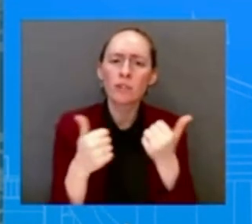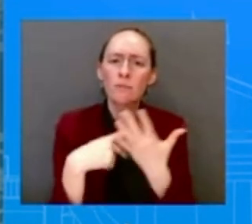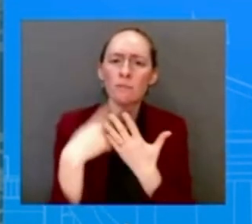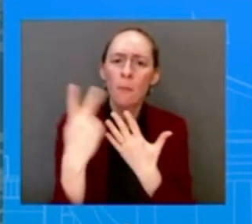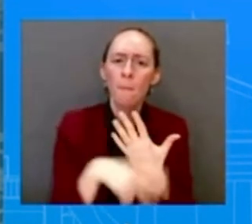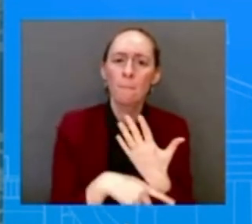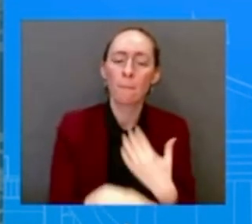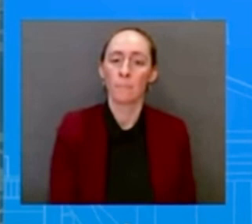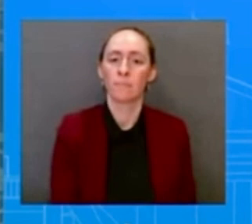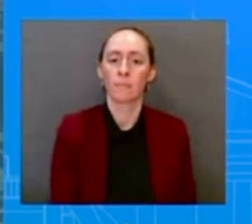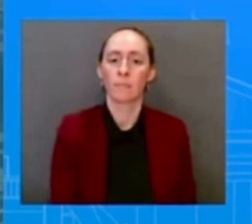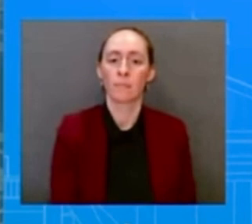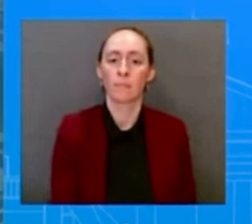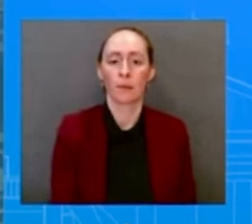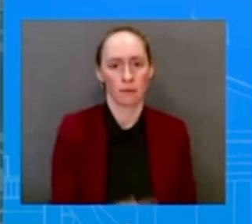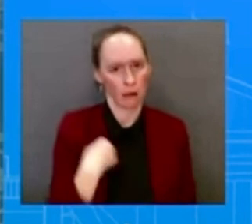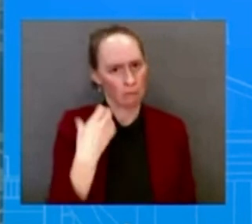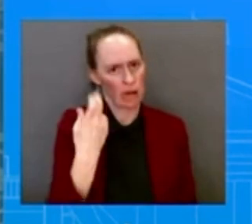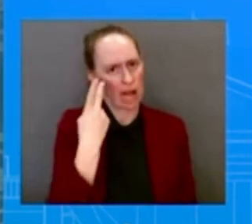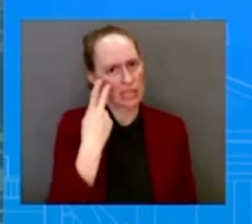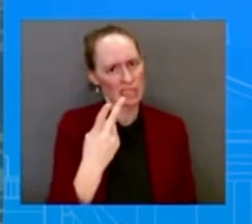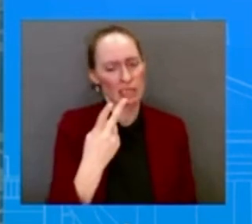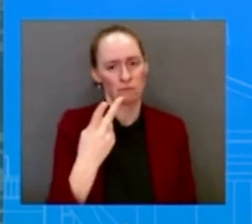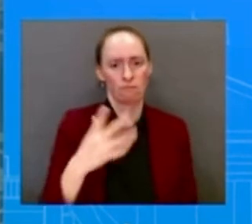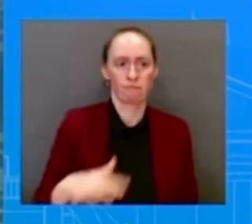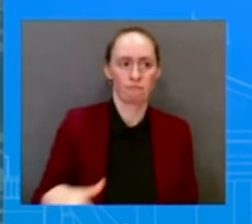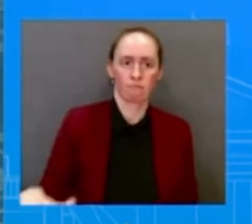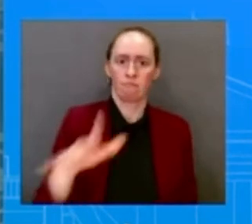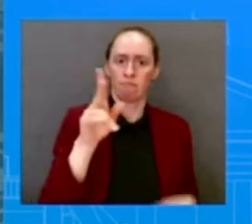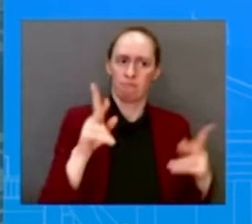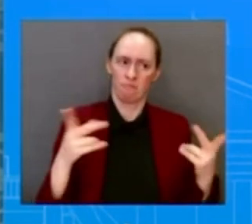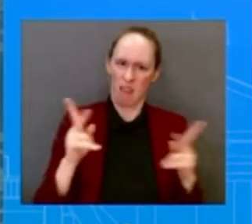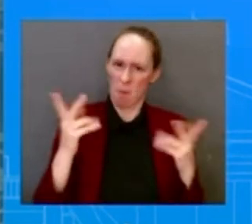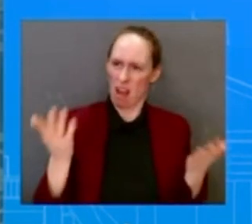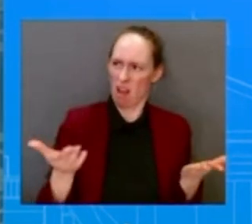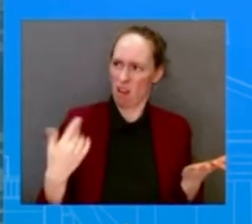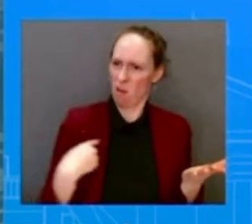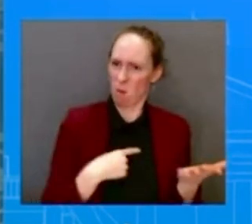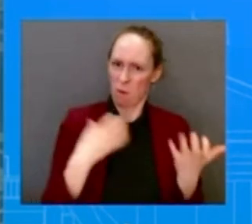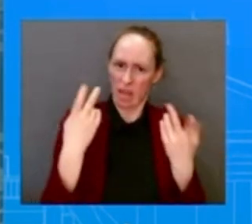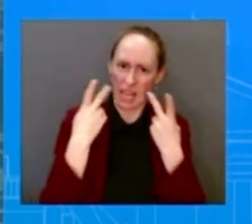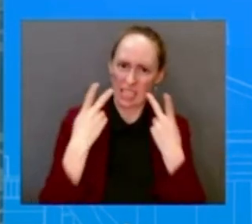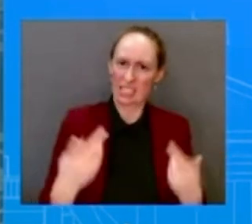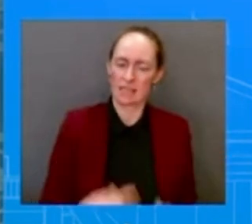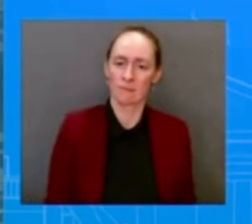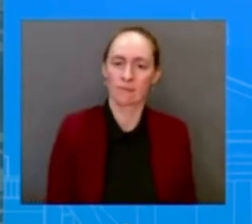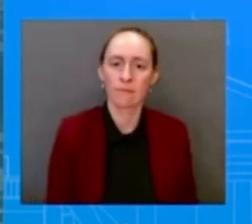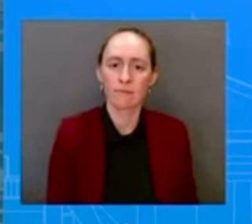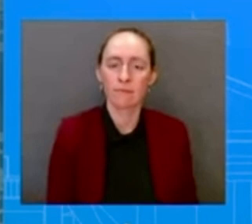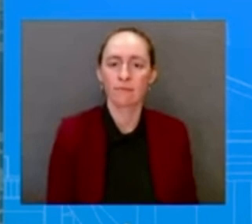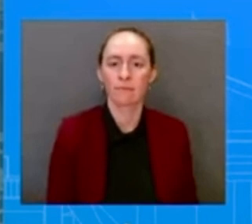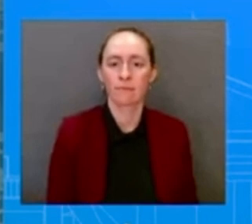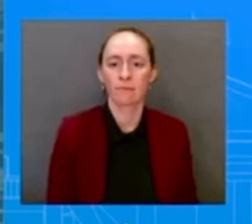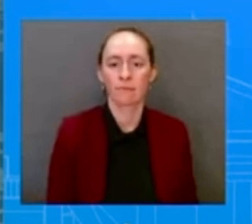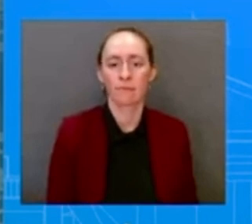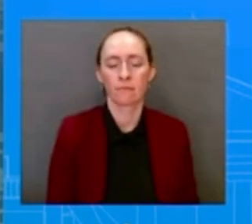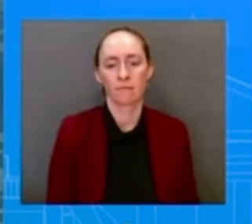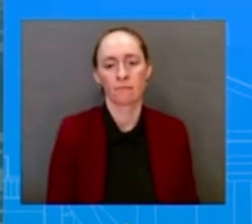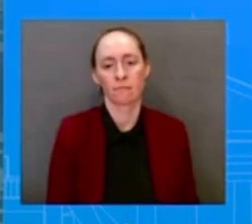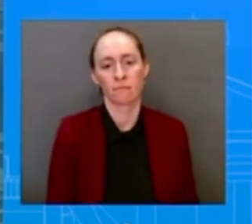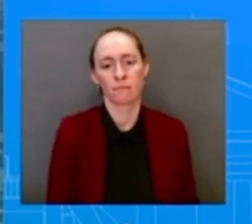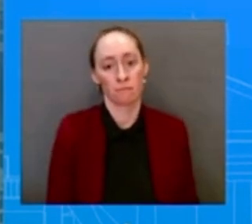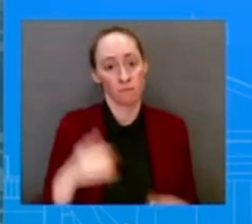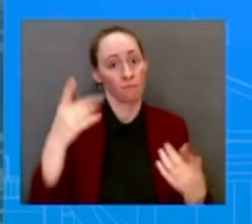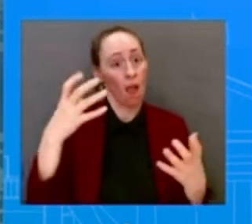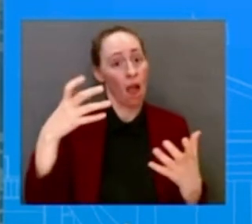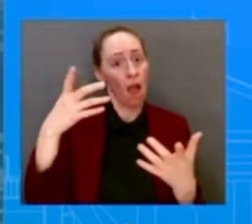president said in his State of the Union address that he was going to cut the deficit by $2 trillion over a decade. I'm not going to